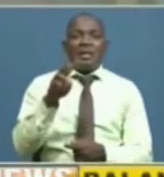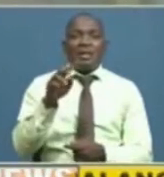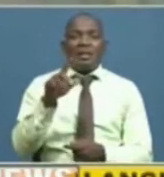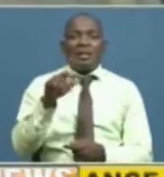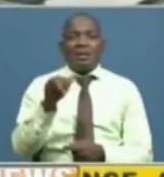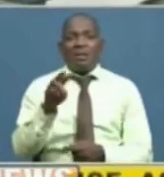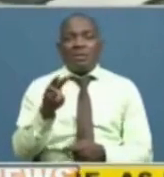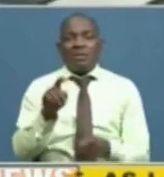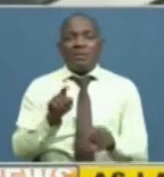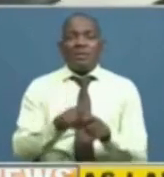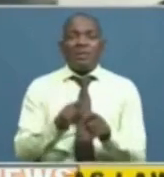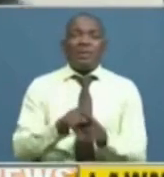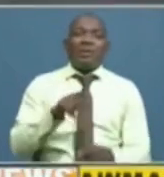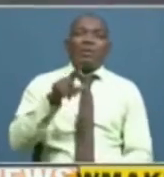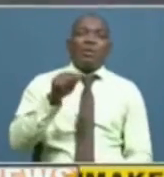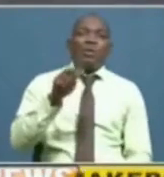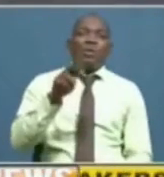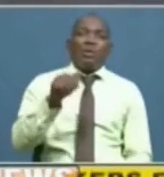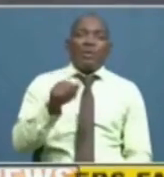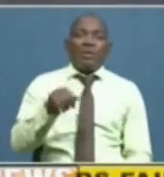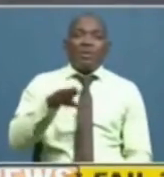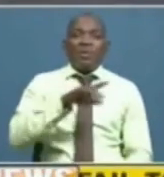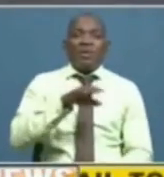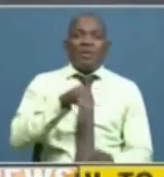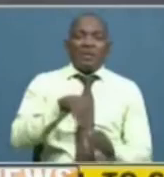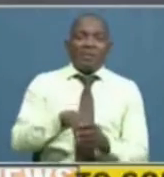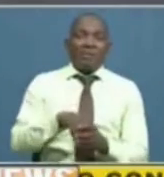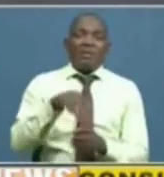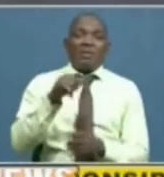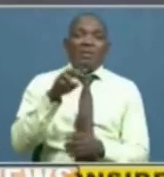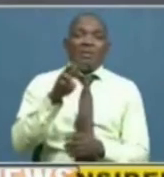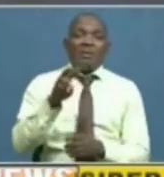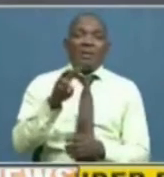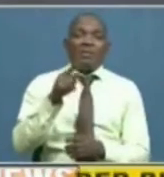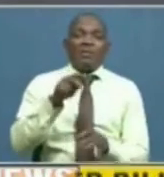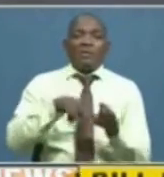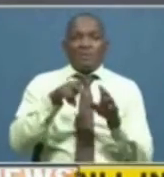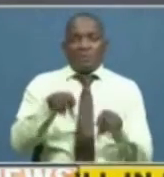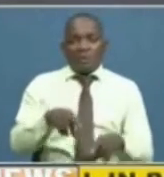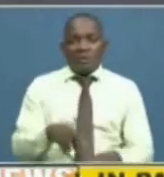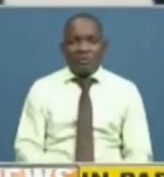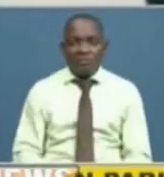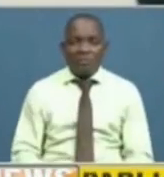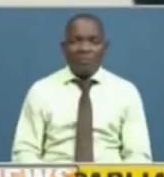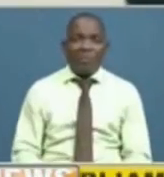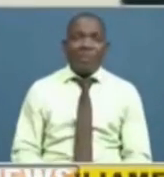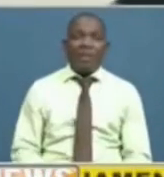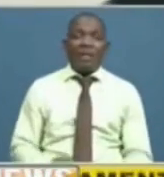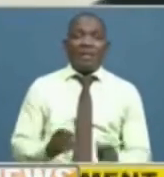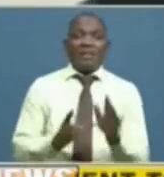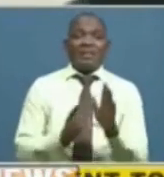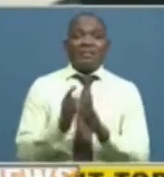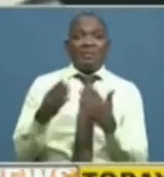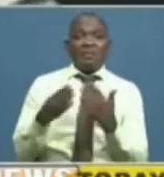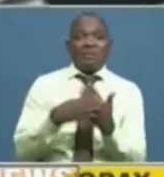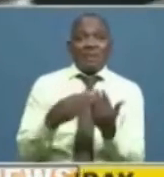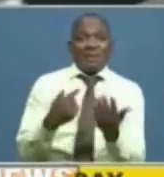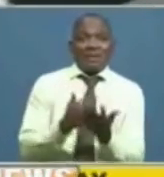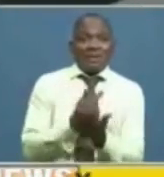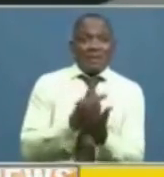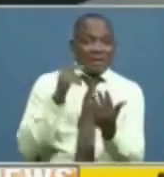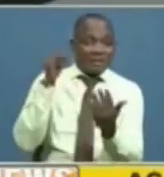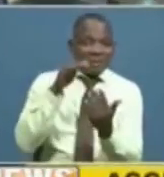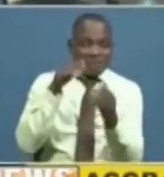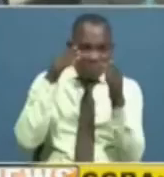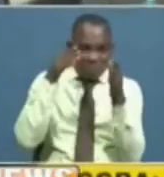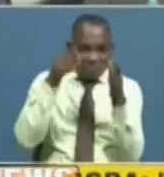and Nora Bannerman Abbott, with Dr. Yao and Sue as chairperson. The Development Bank Ghana is expected to